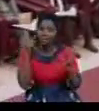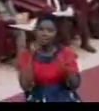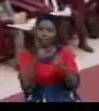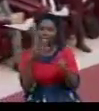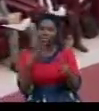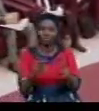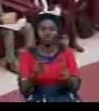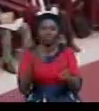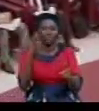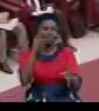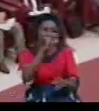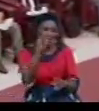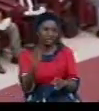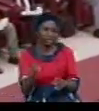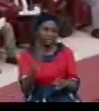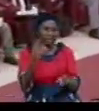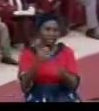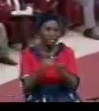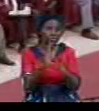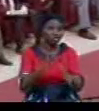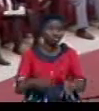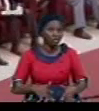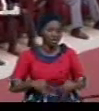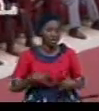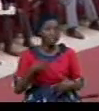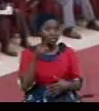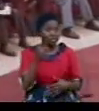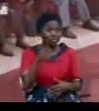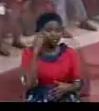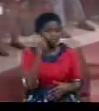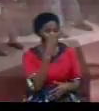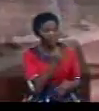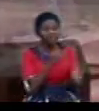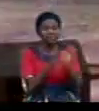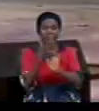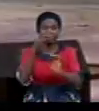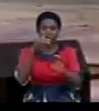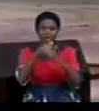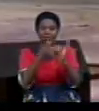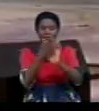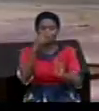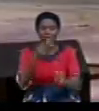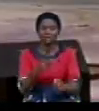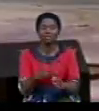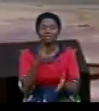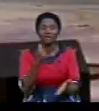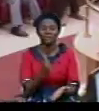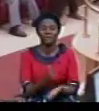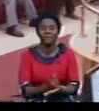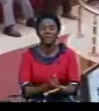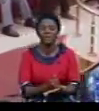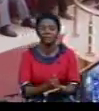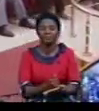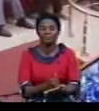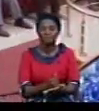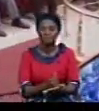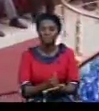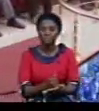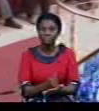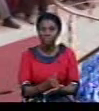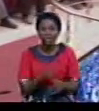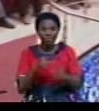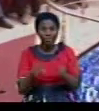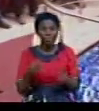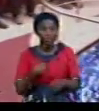in all the predicaments that might come or happen you will see Jesus in Jesus name but we